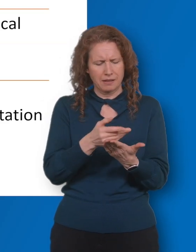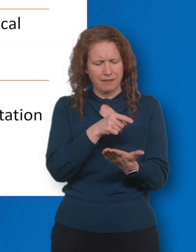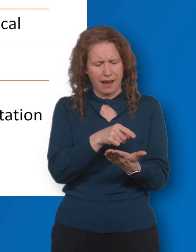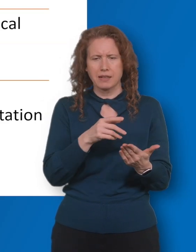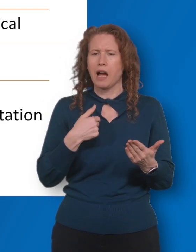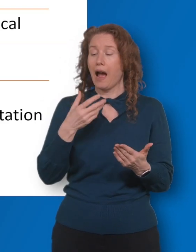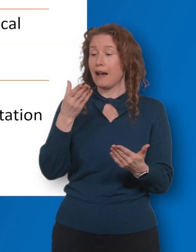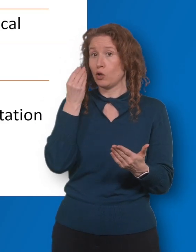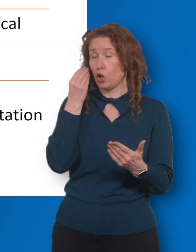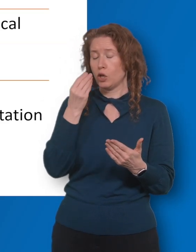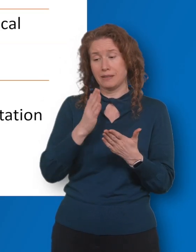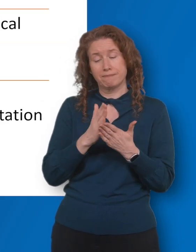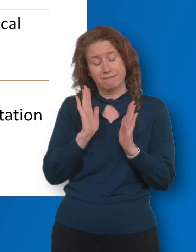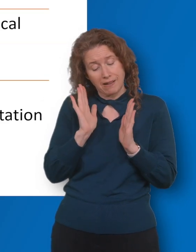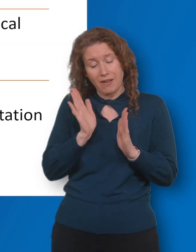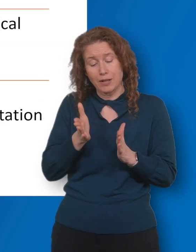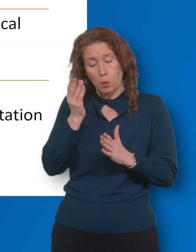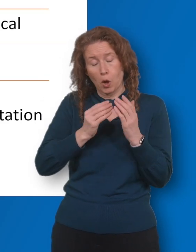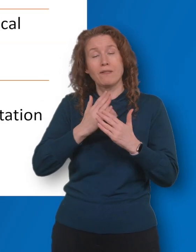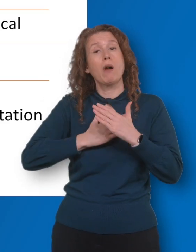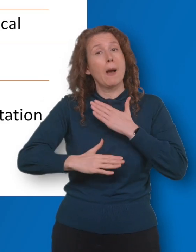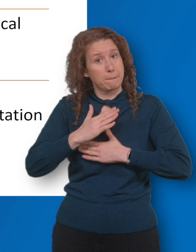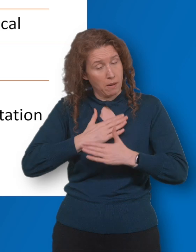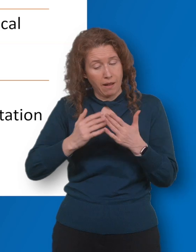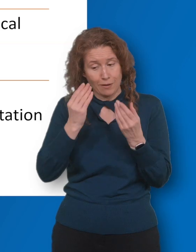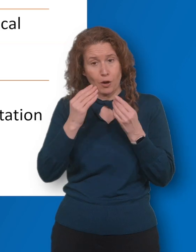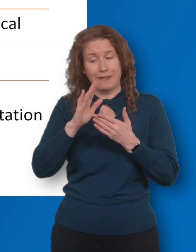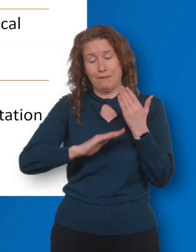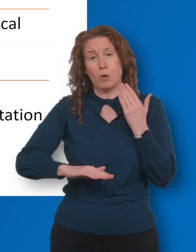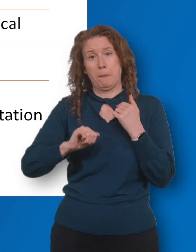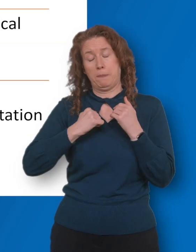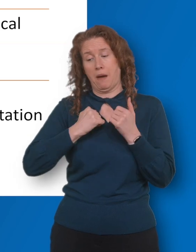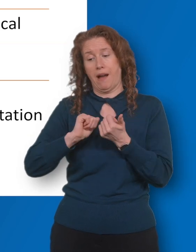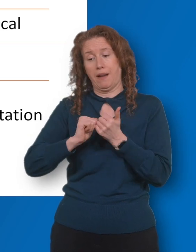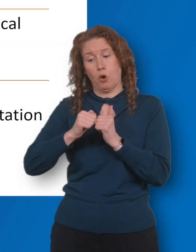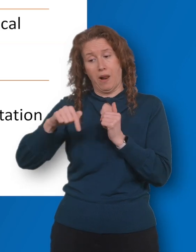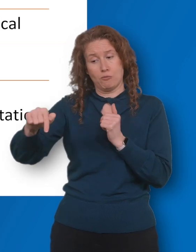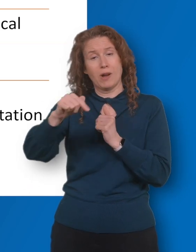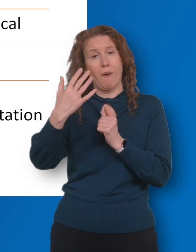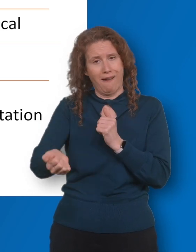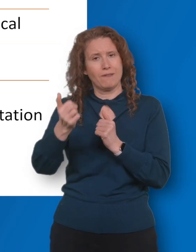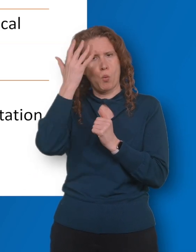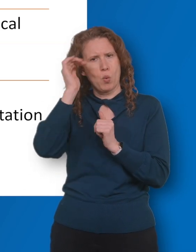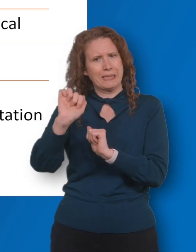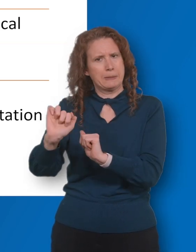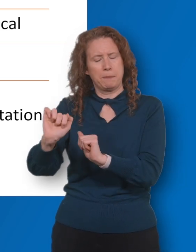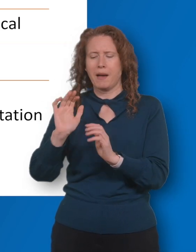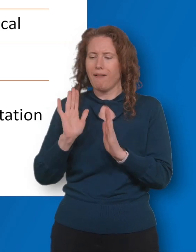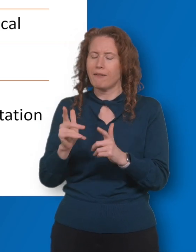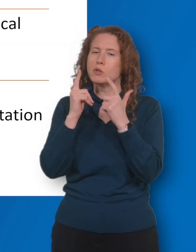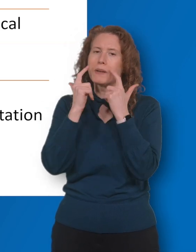very humble and very good way from my autistic collaborators to be extremely careful